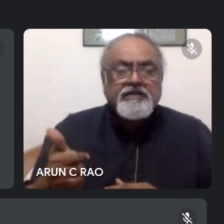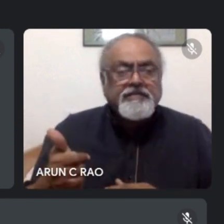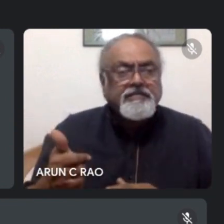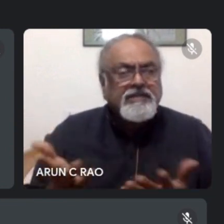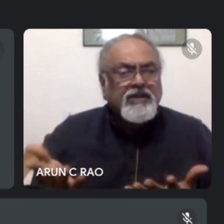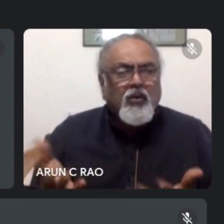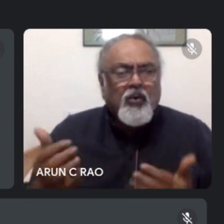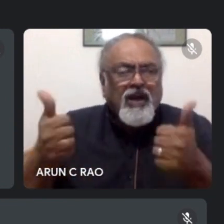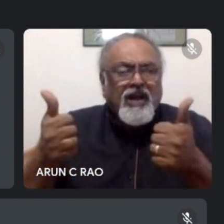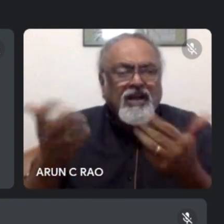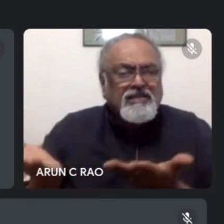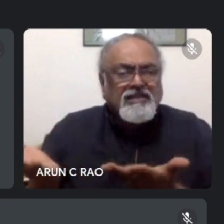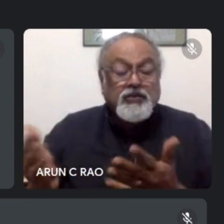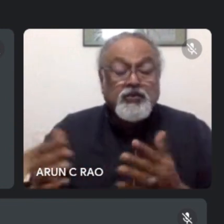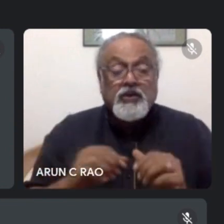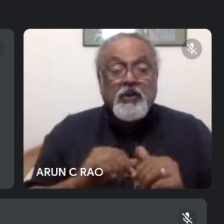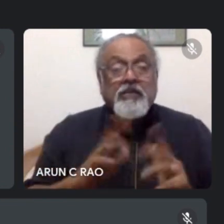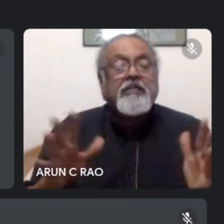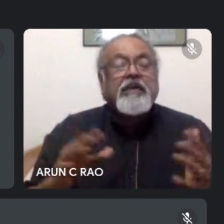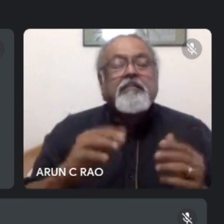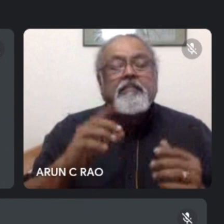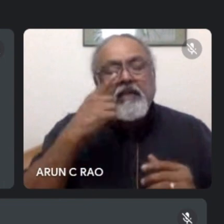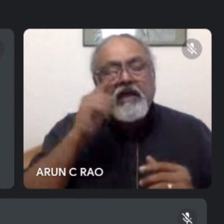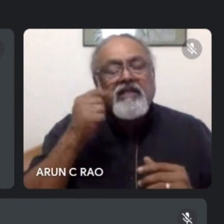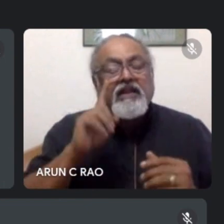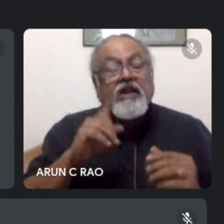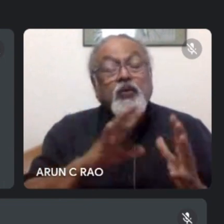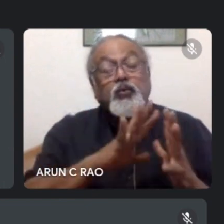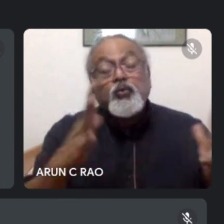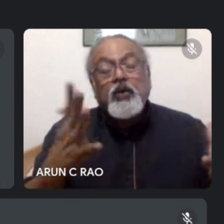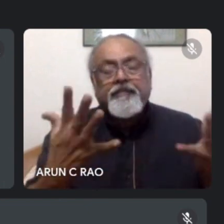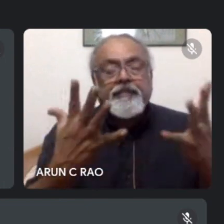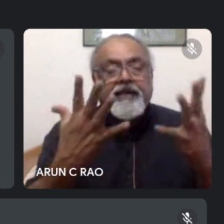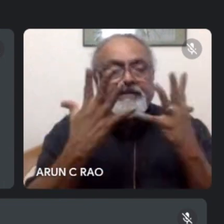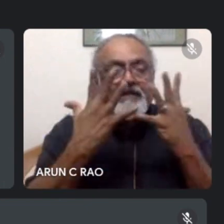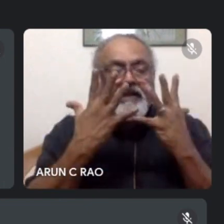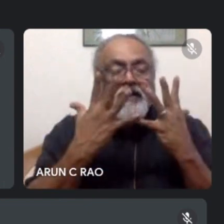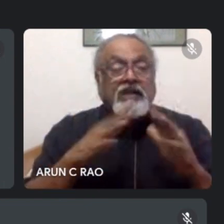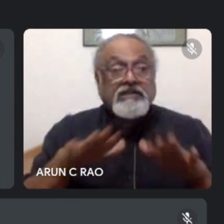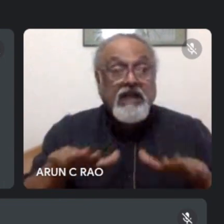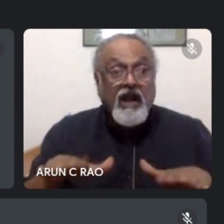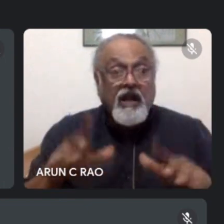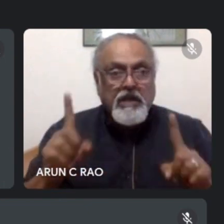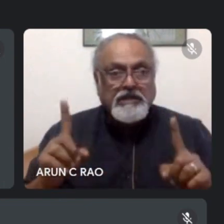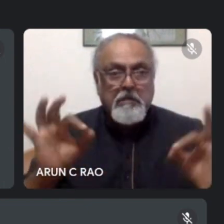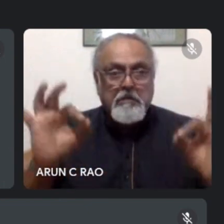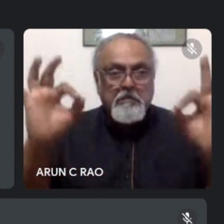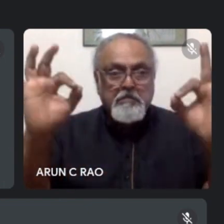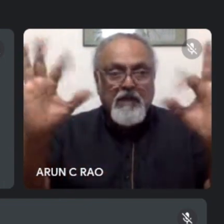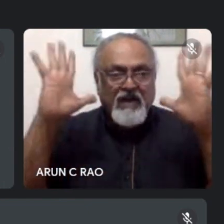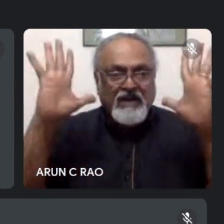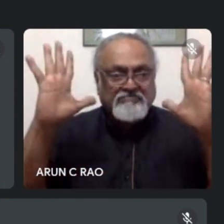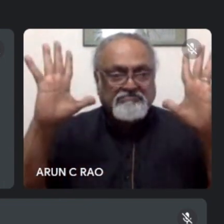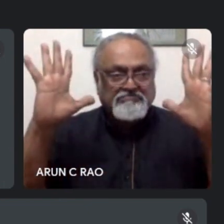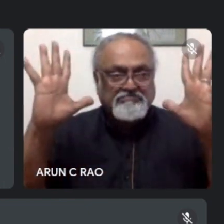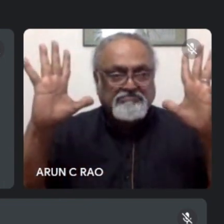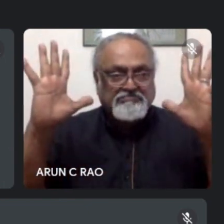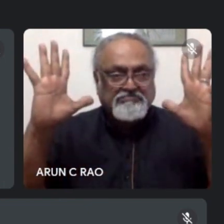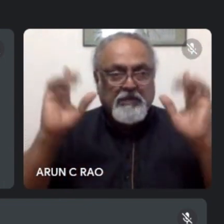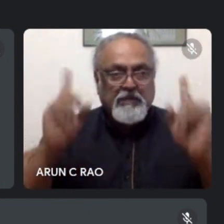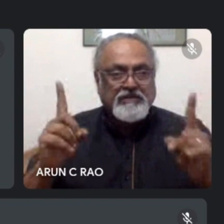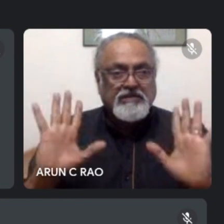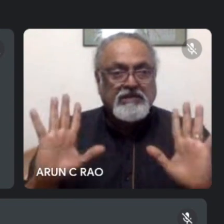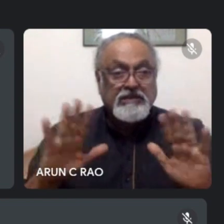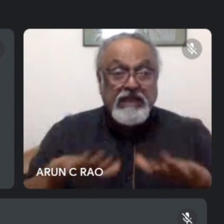of pressure on the parents that your child should be perfect. That your child should be perfect, the child